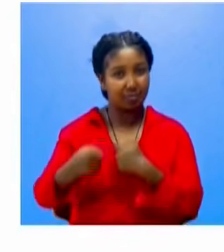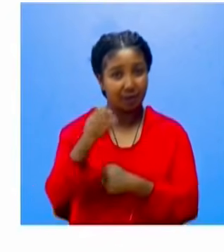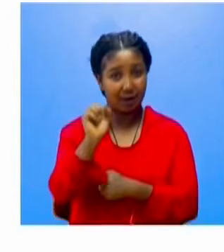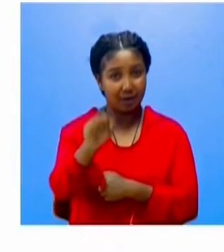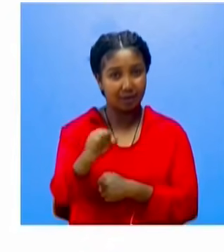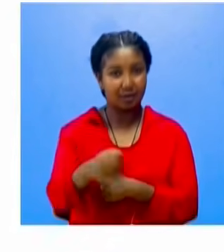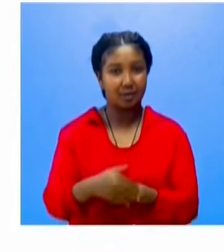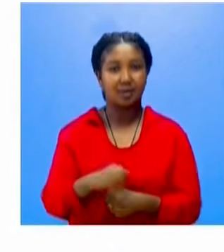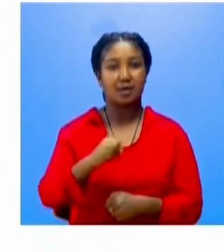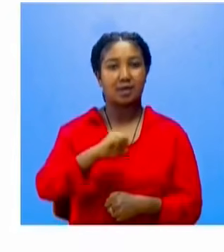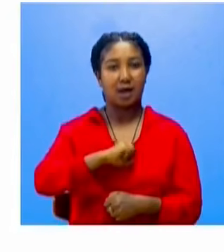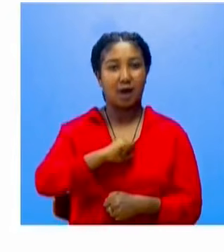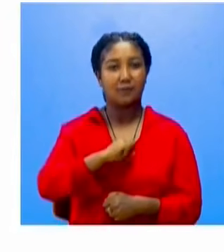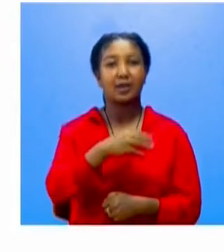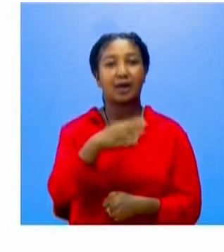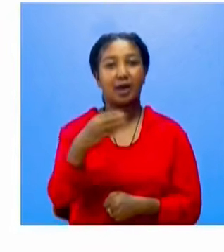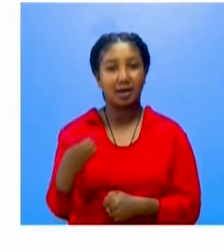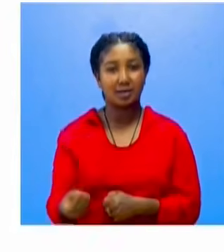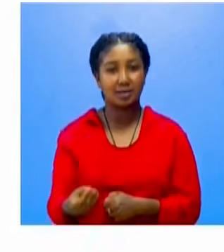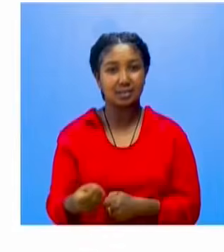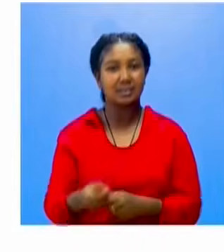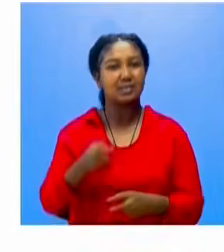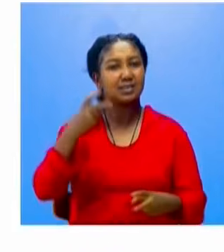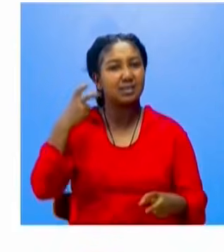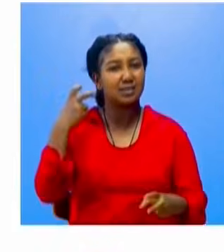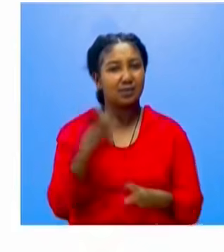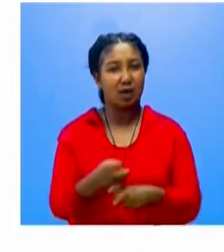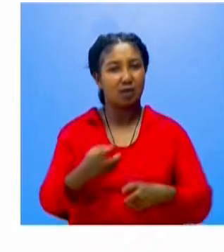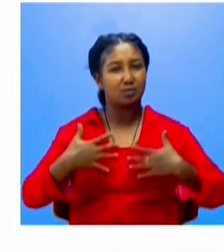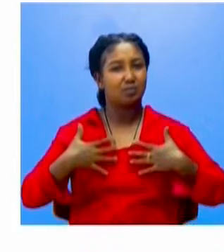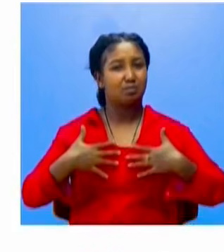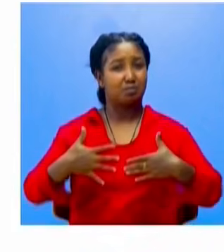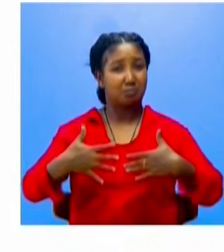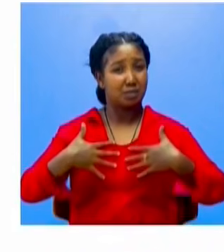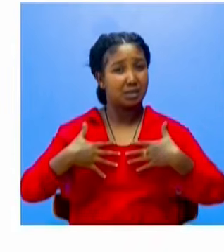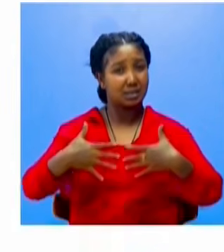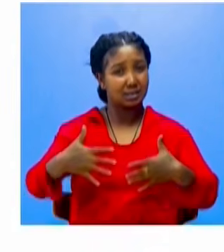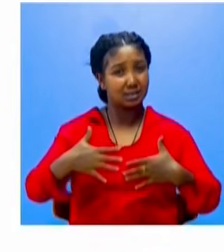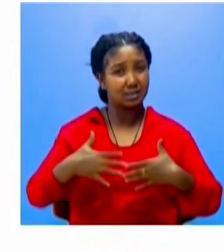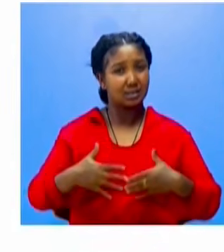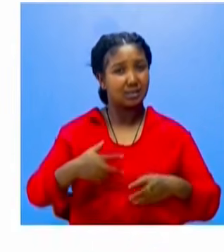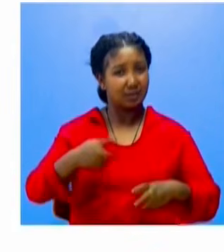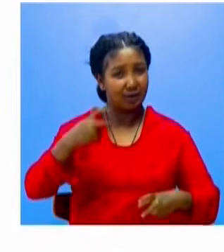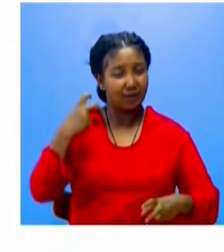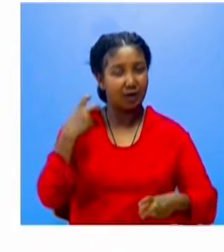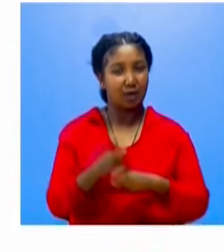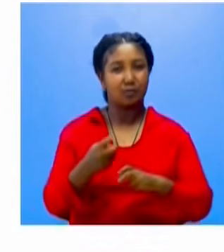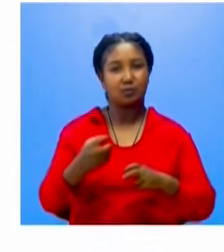yes? Coughing and difficult to breathe, yeah? Difficult